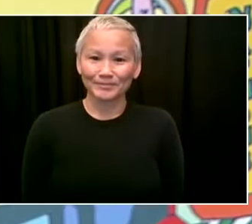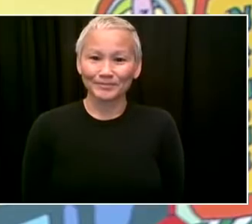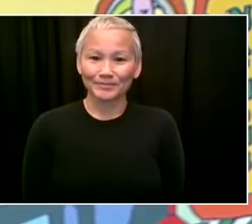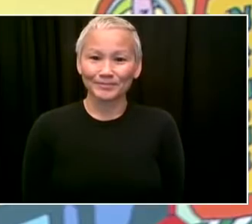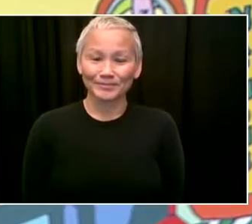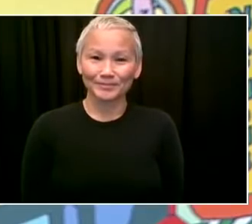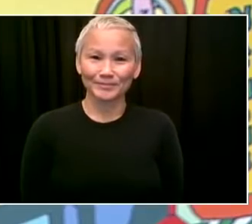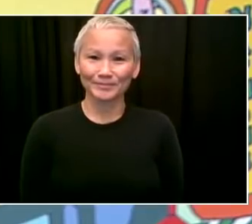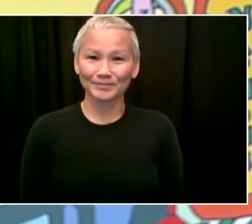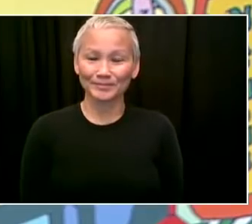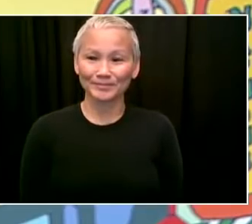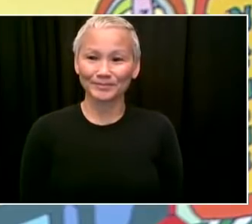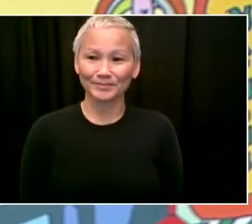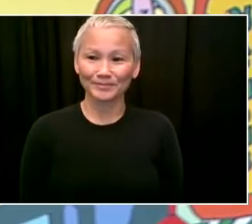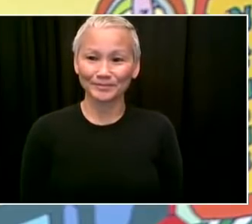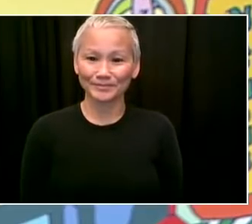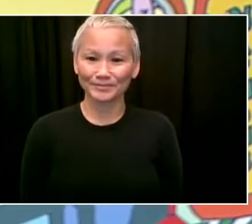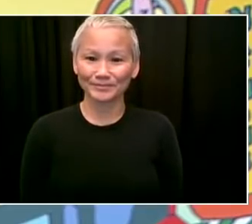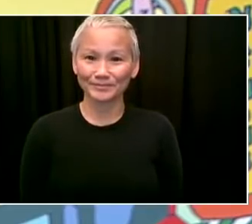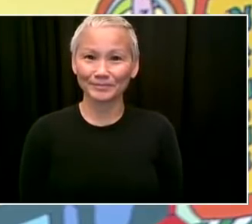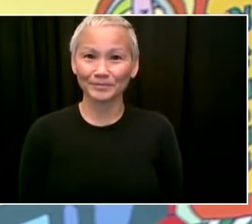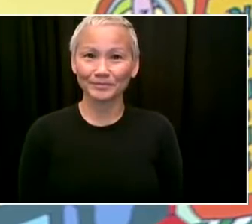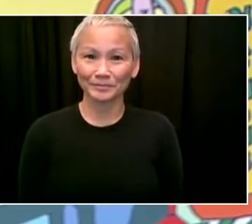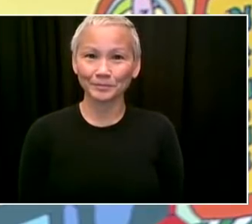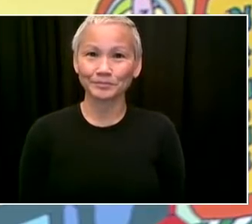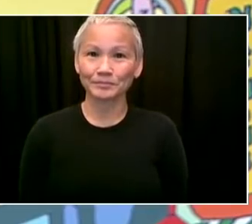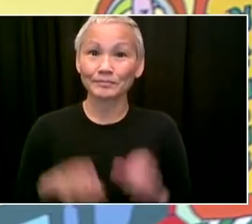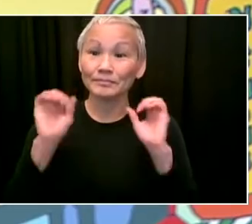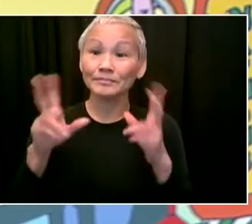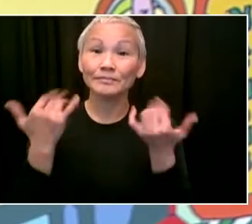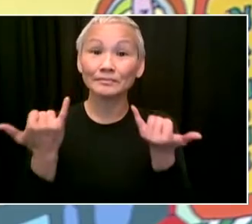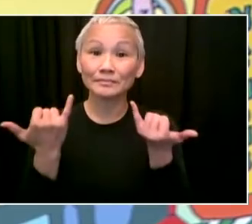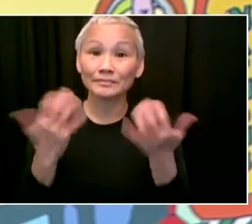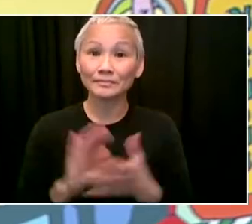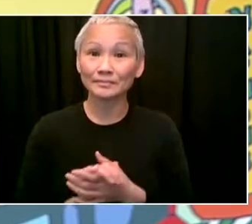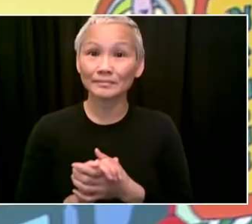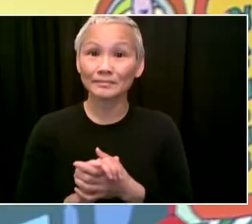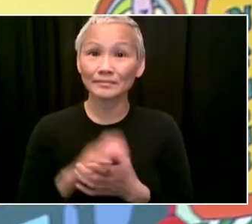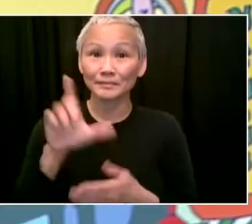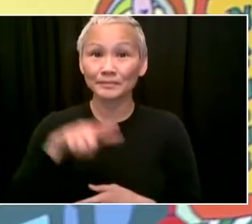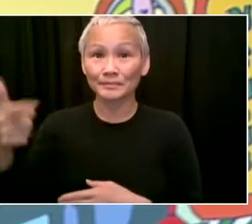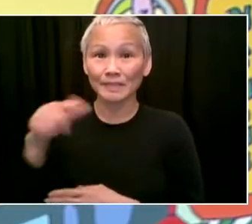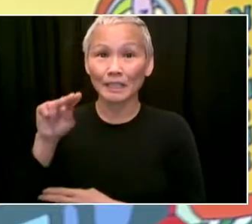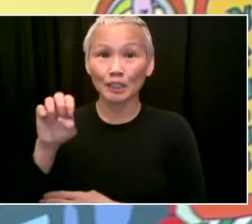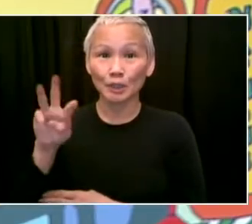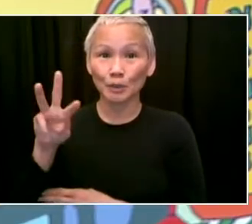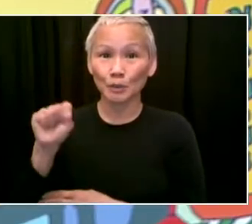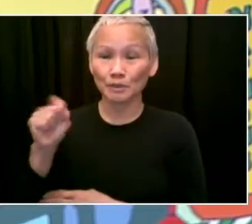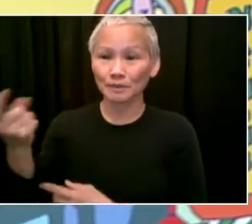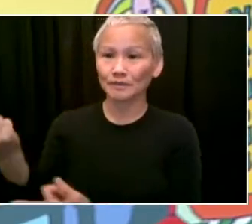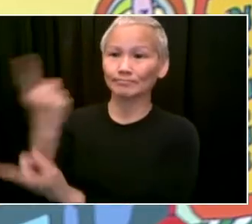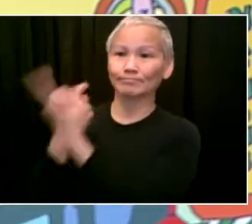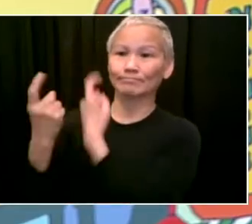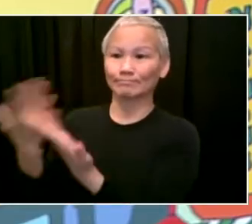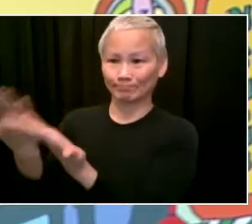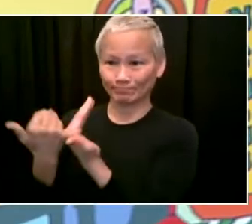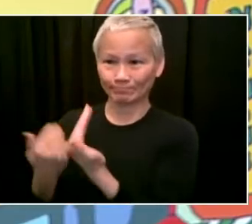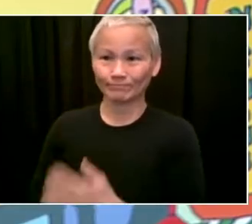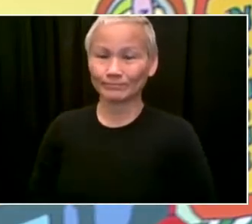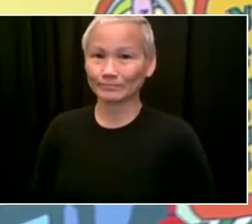ciudad. With that, let's turn to our colleagues in the media, and please let me know the name and outlet of each